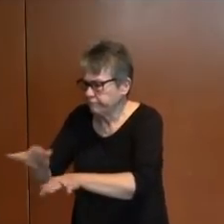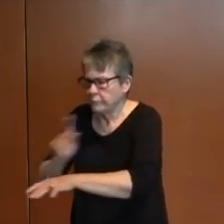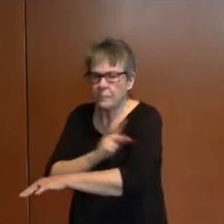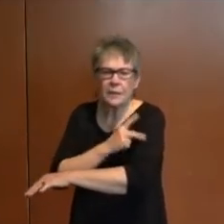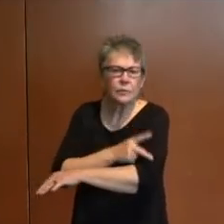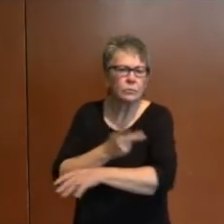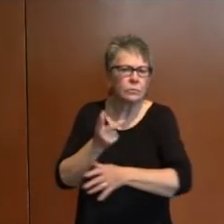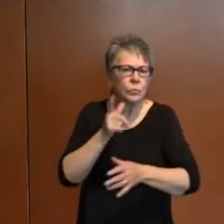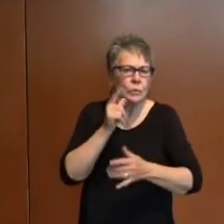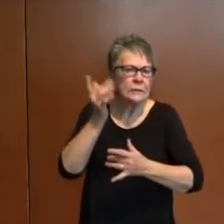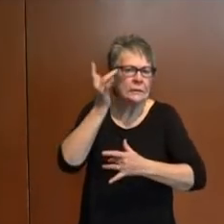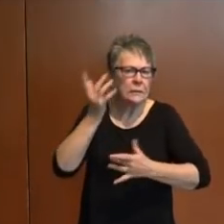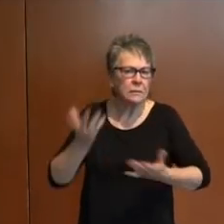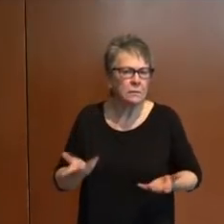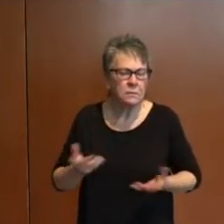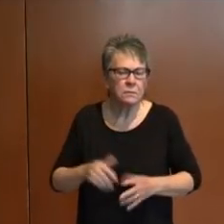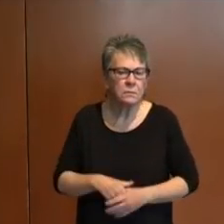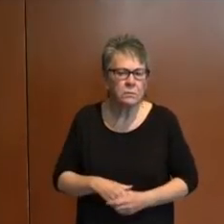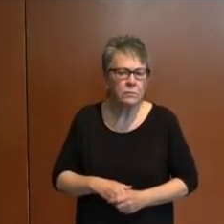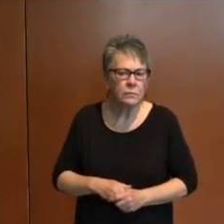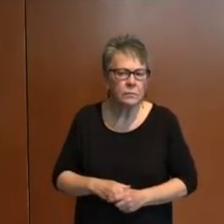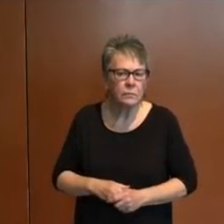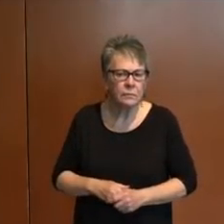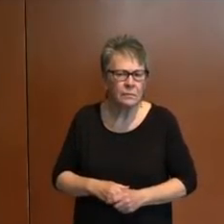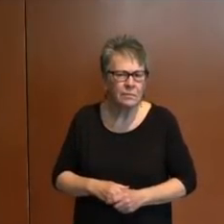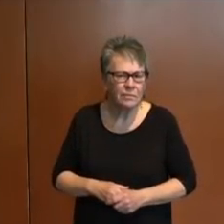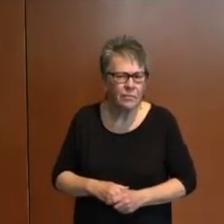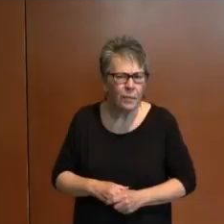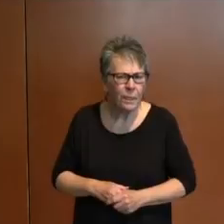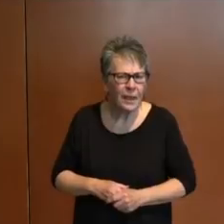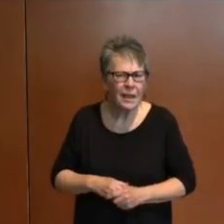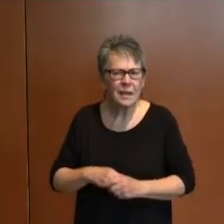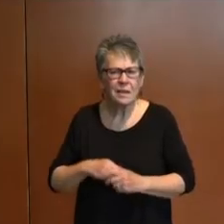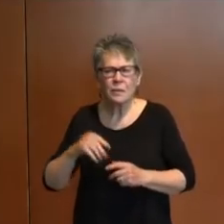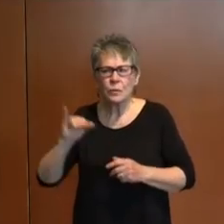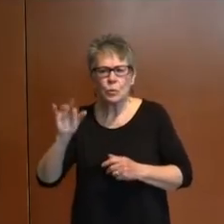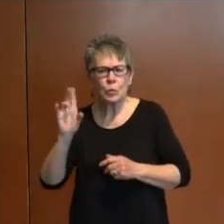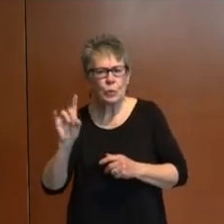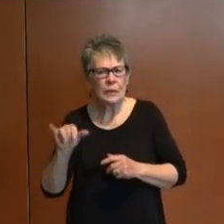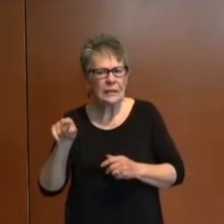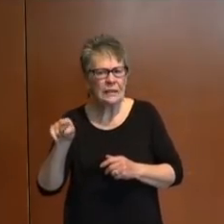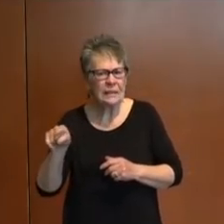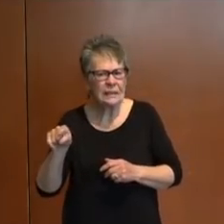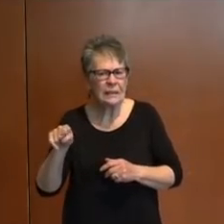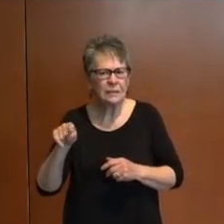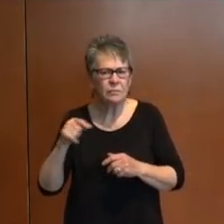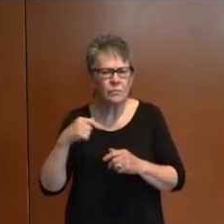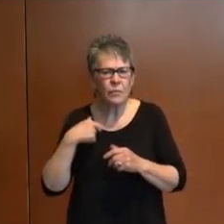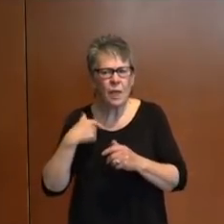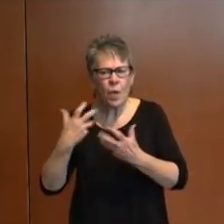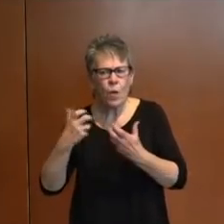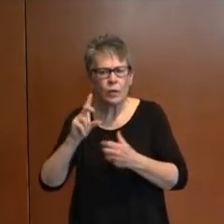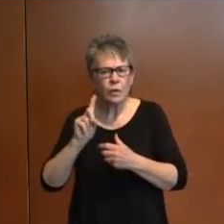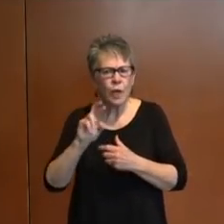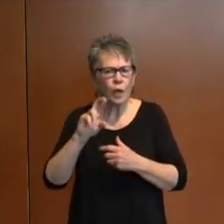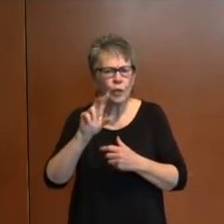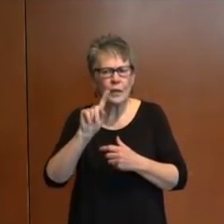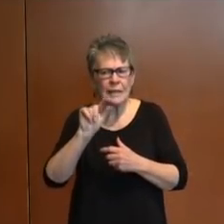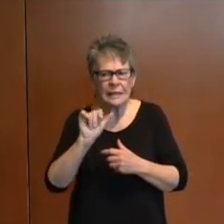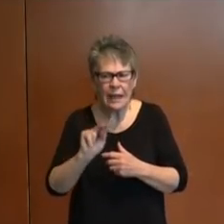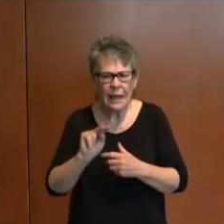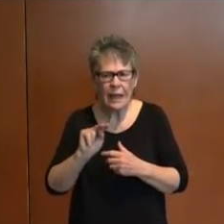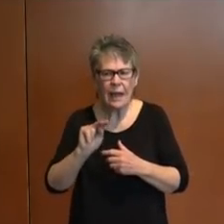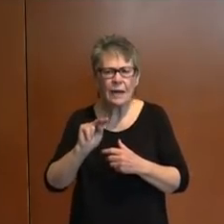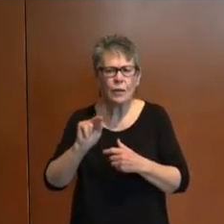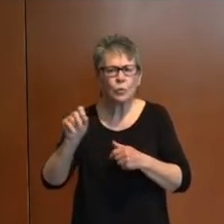we going to down there? I can't say. I just want to make sure that symptomatic people know that they should be calling their healthcare provider.